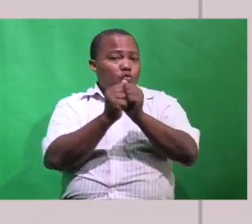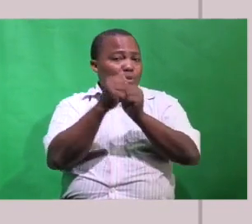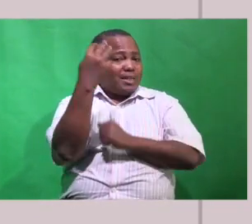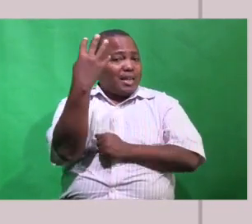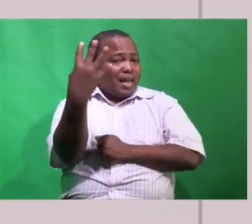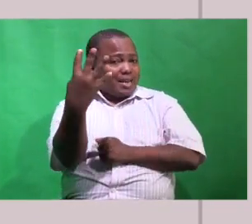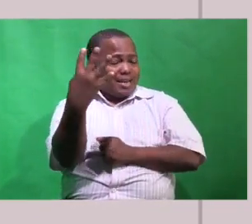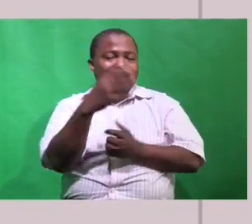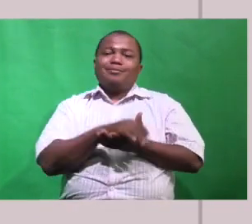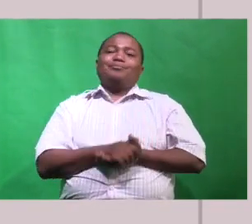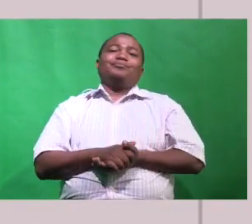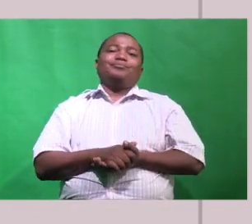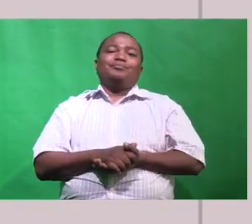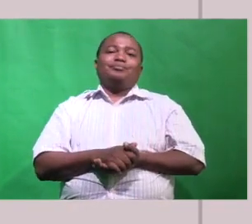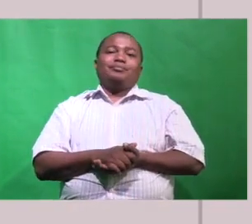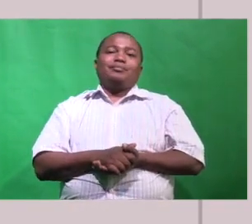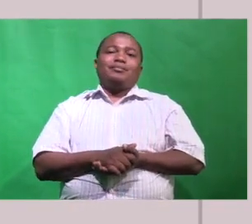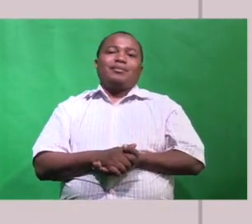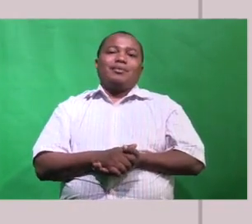2014.